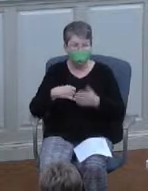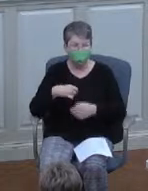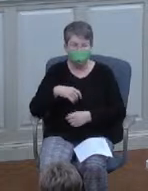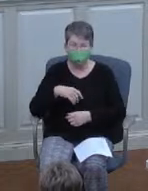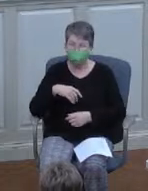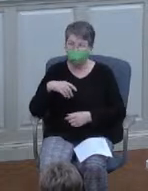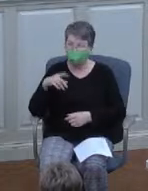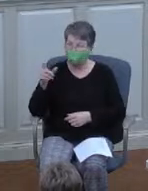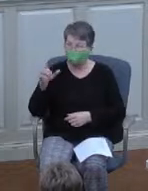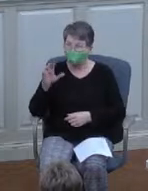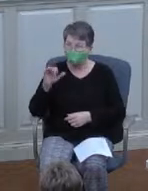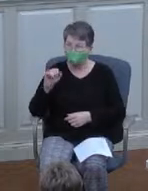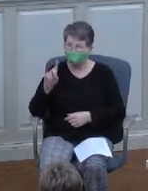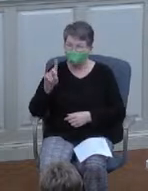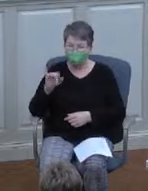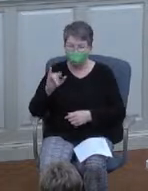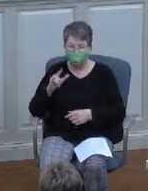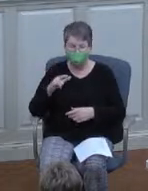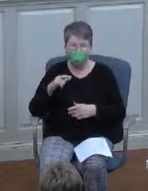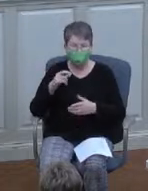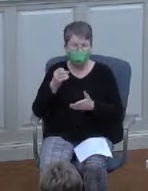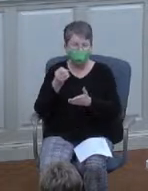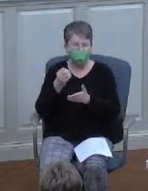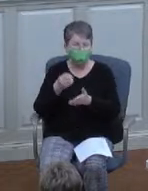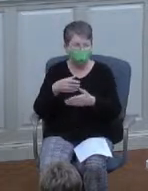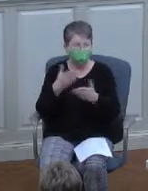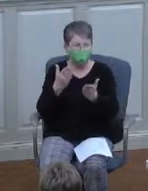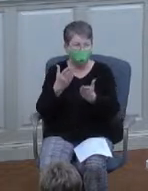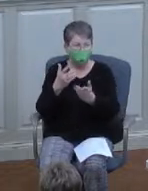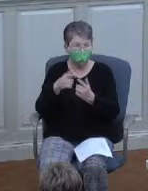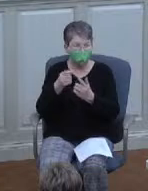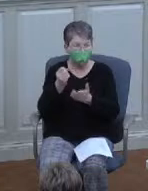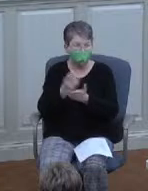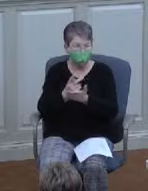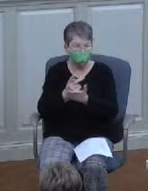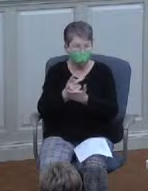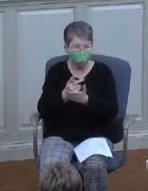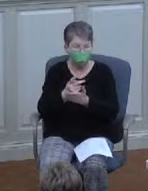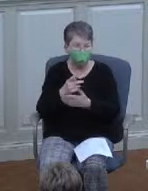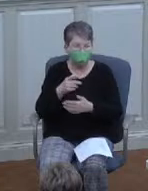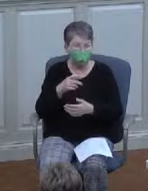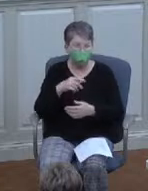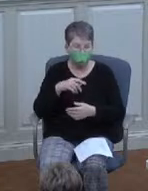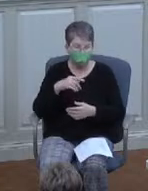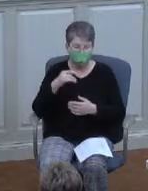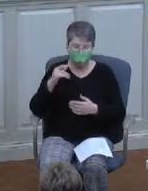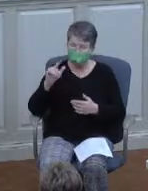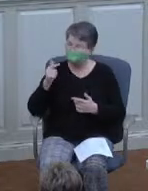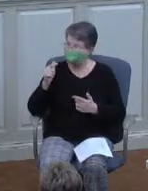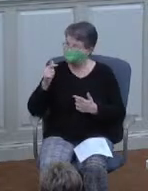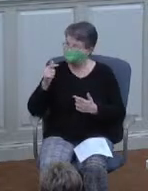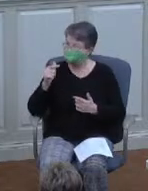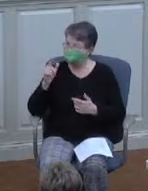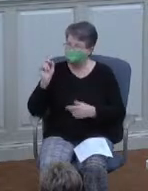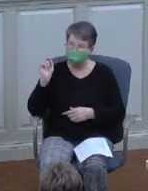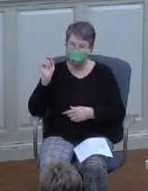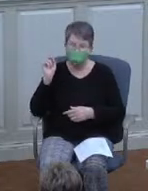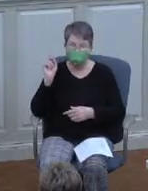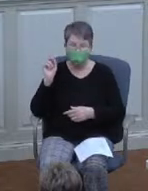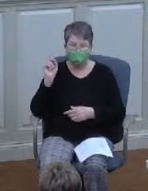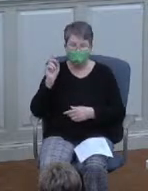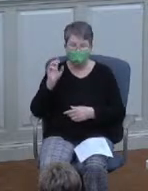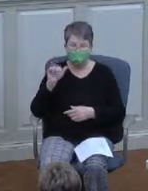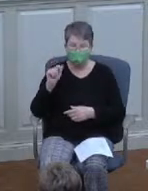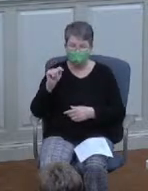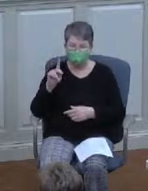I move for approval of the second reading of ordinance 1959. Thanks to Mr. Cottle. Is there a second? I'd like to second it